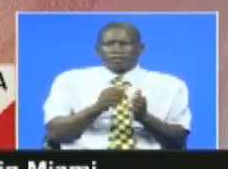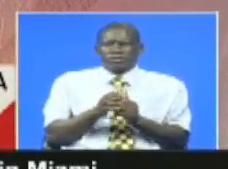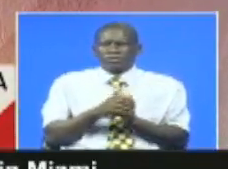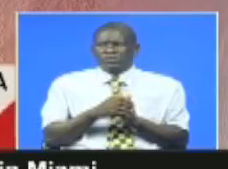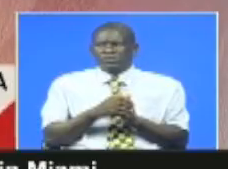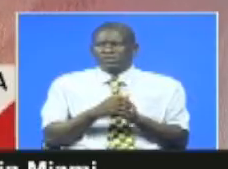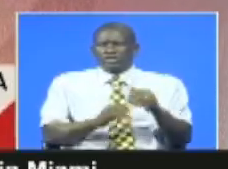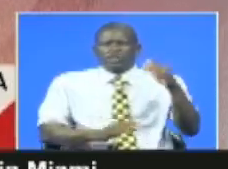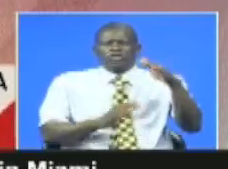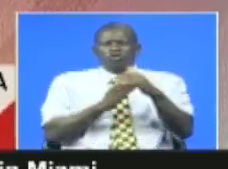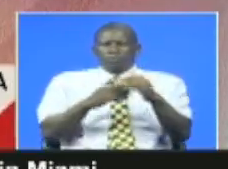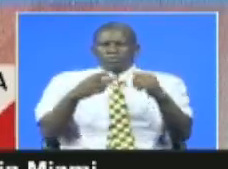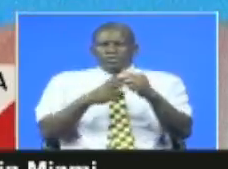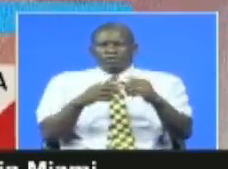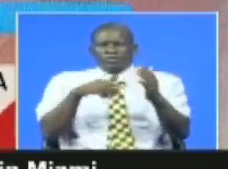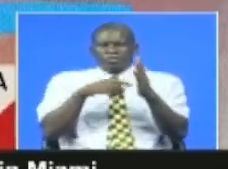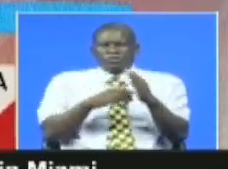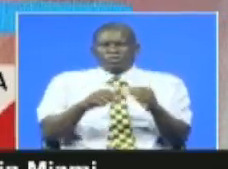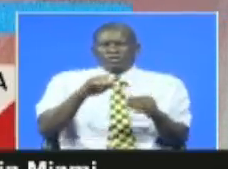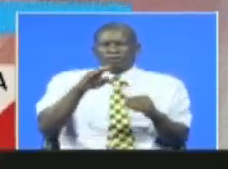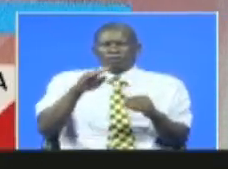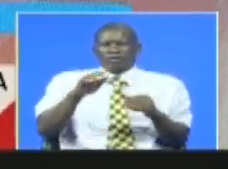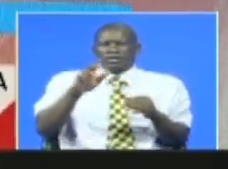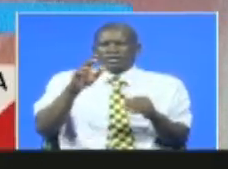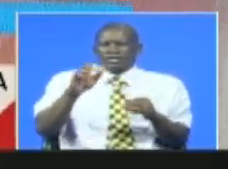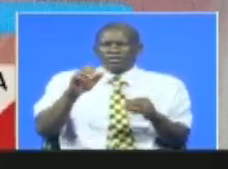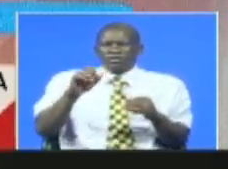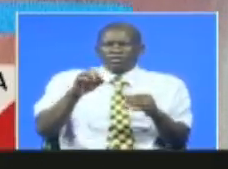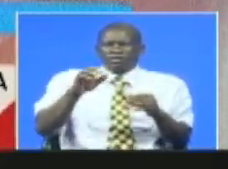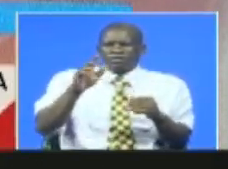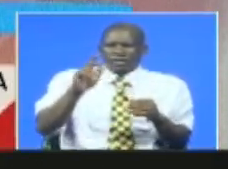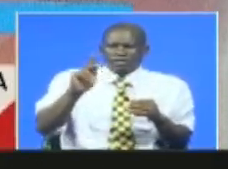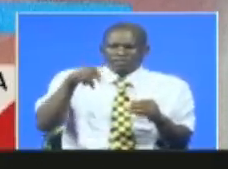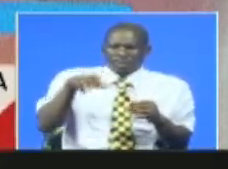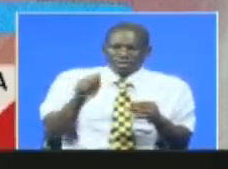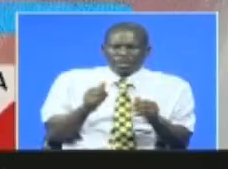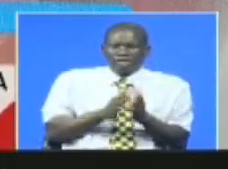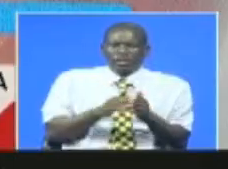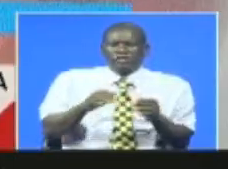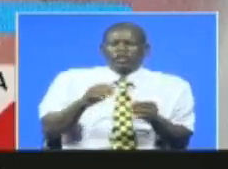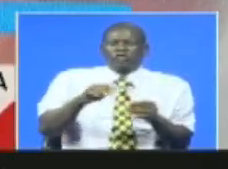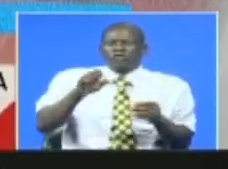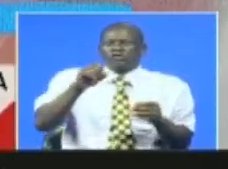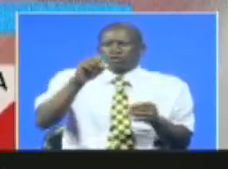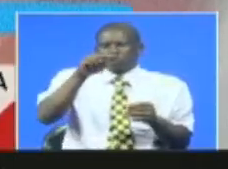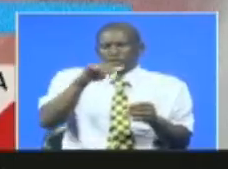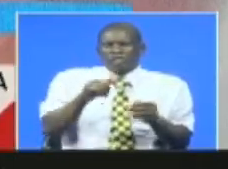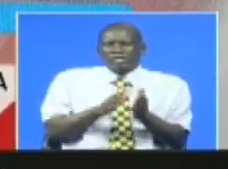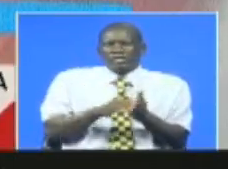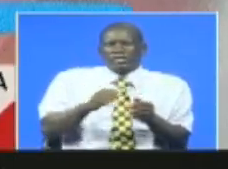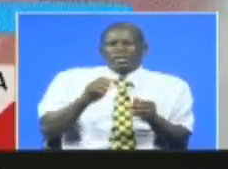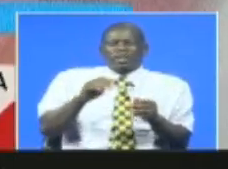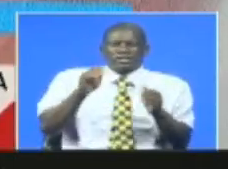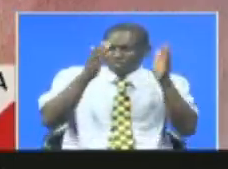Topping the table on 7 points is Bandari FC, who beat Muroni U 3-0 in Mombasa. Sony Sugar and Kakamega Homeboys are 5th and 6th